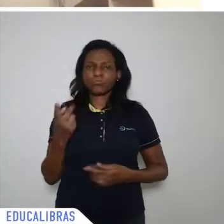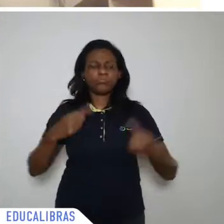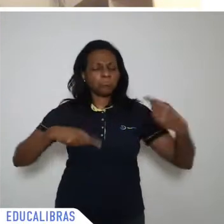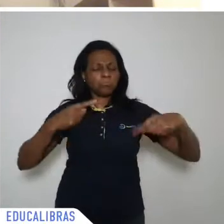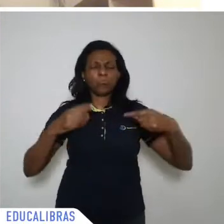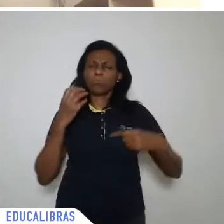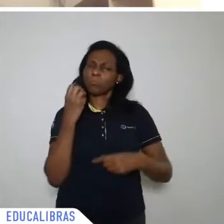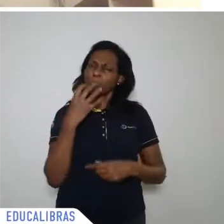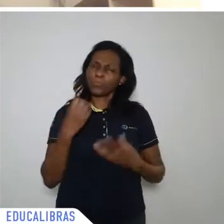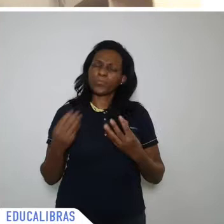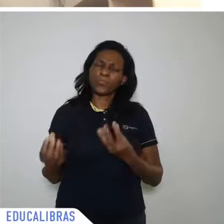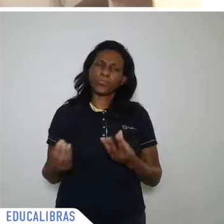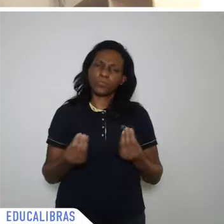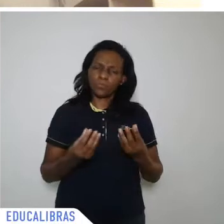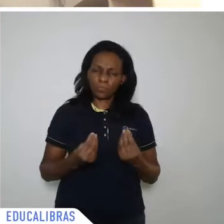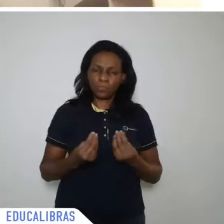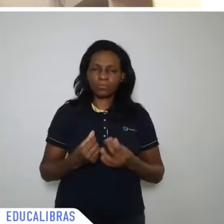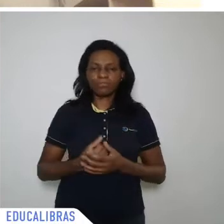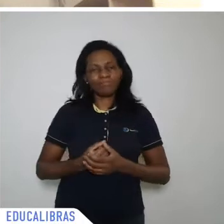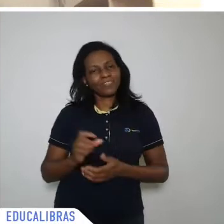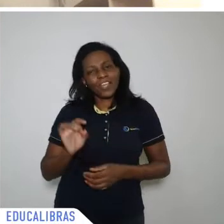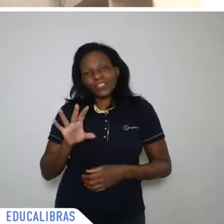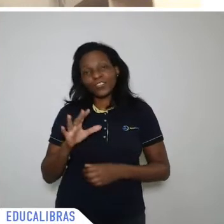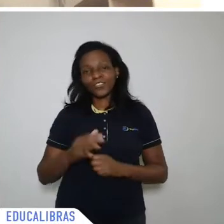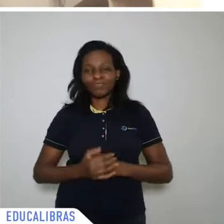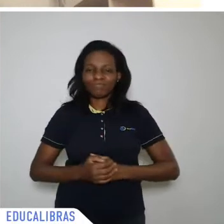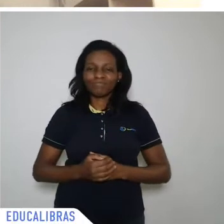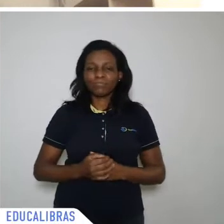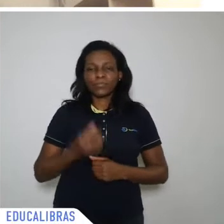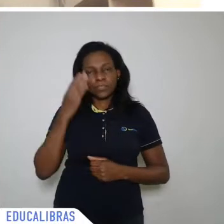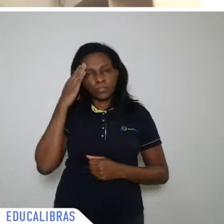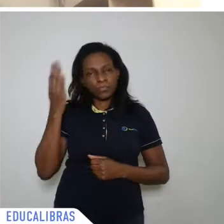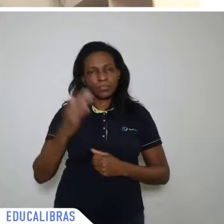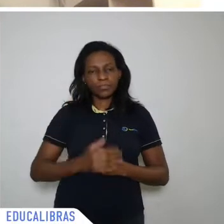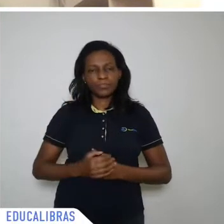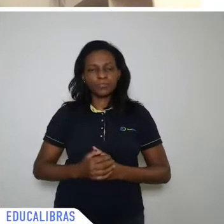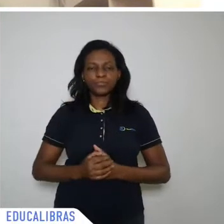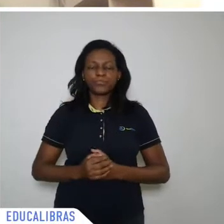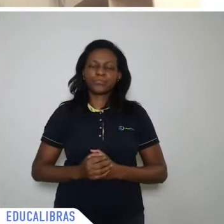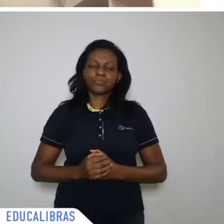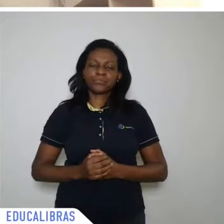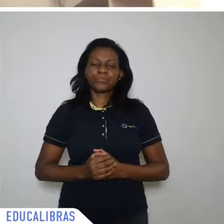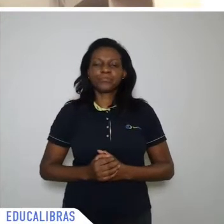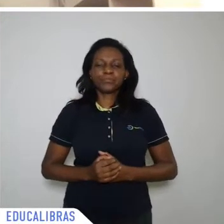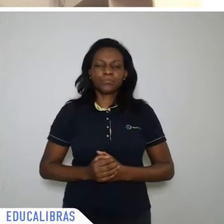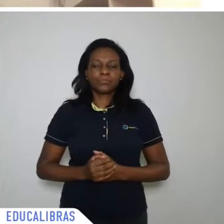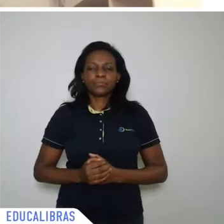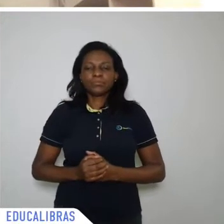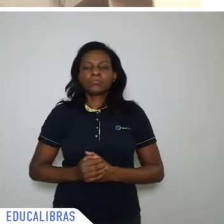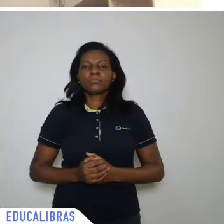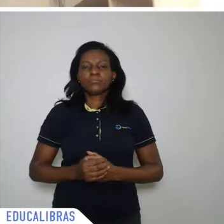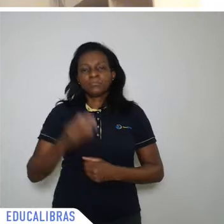the participation. It was an excellent debate. And this is it. Thank you.